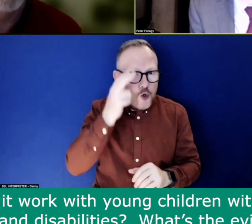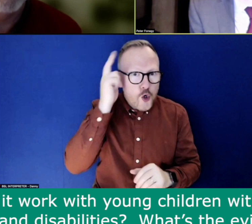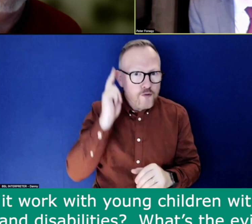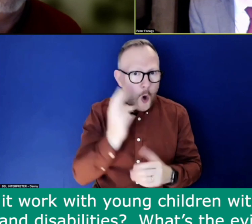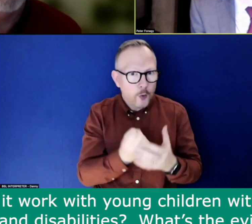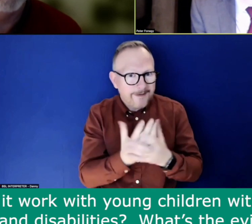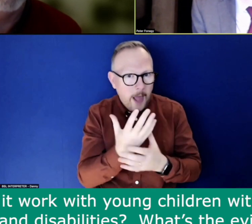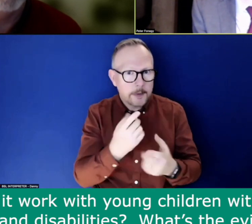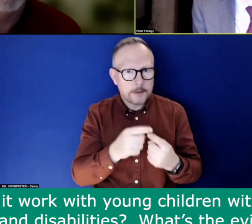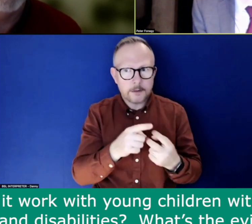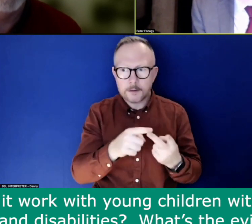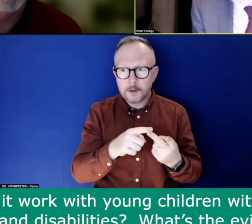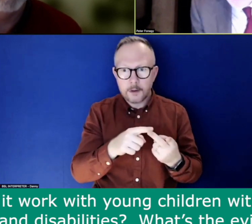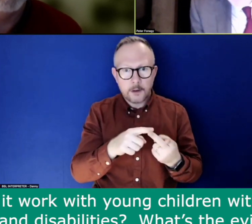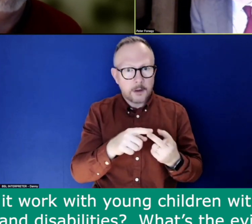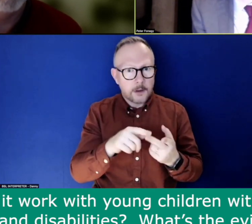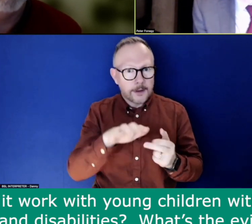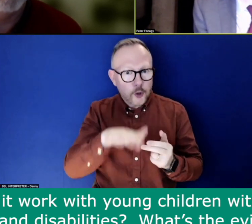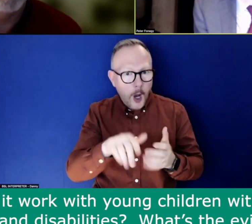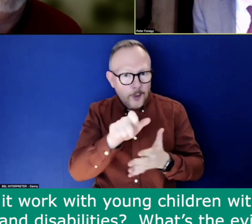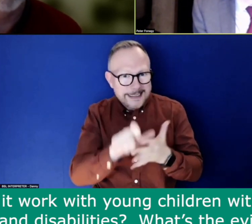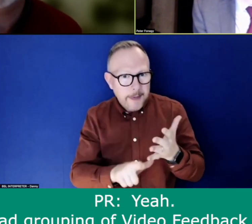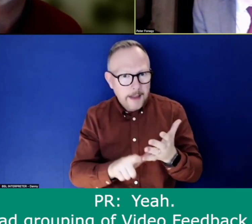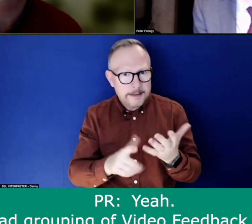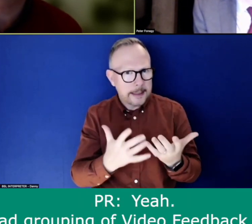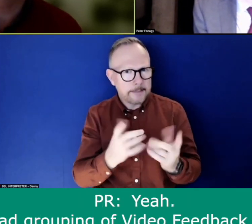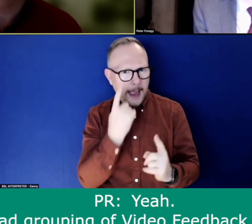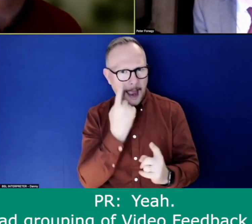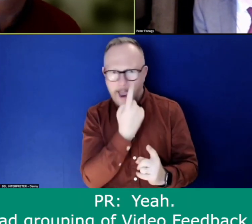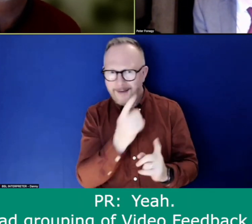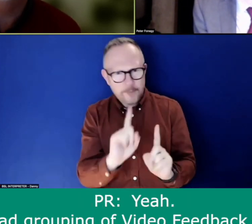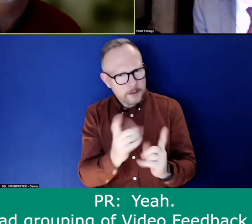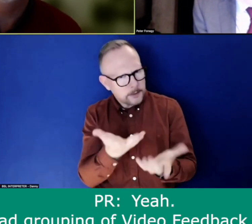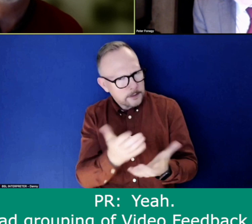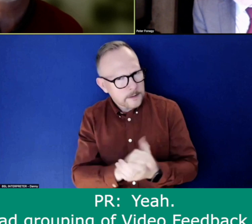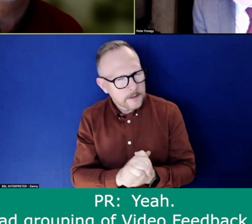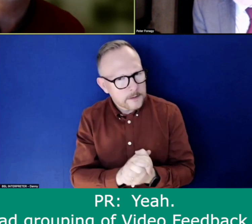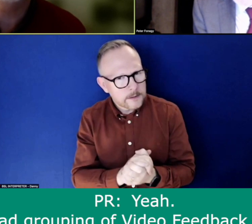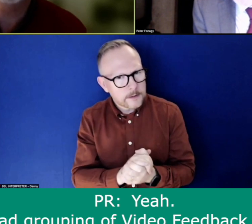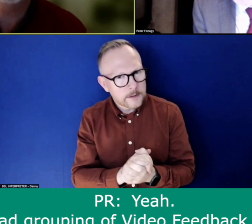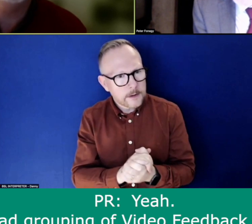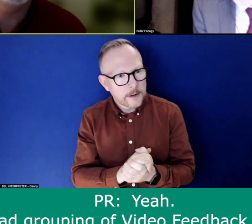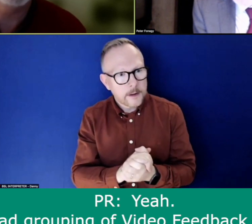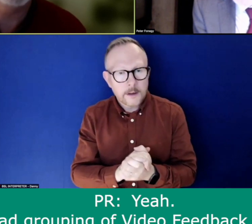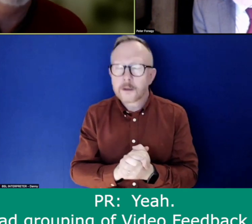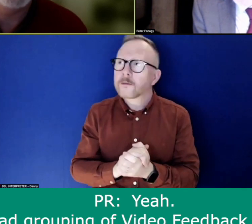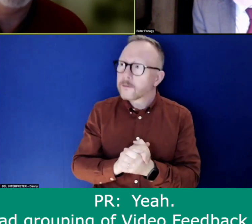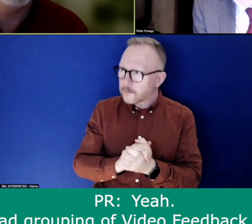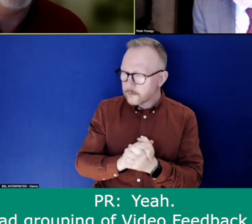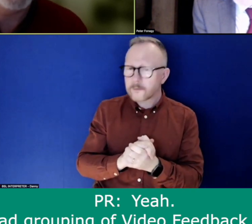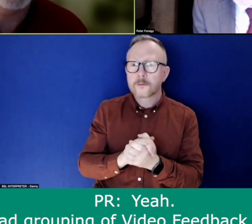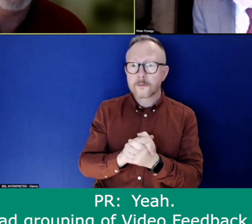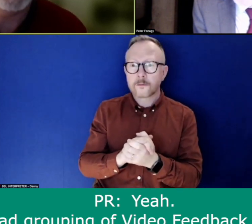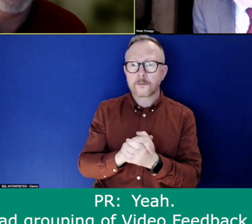and disabilities? What's the evidence there? Yeah, so I mean, there's a broad grouping of